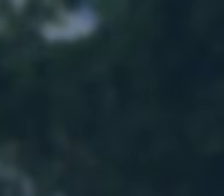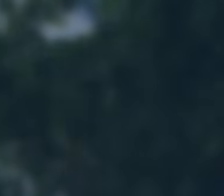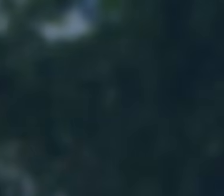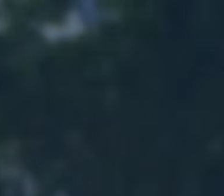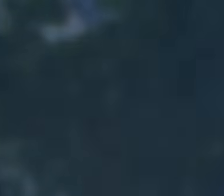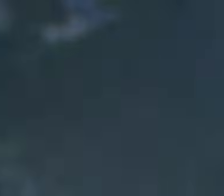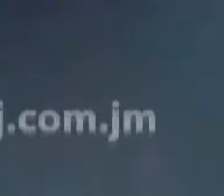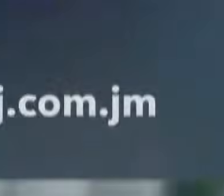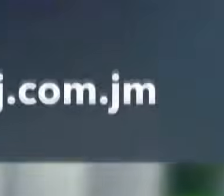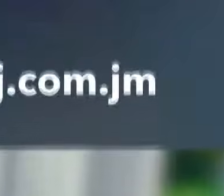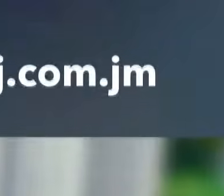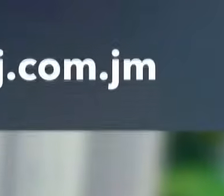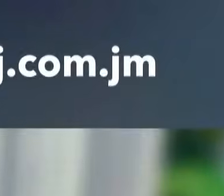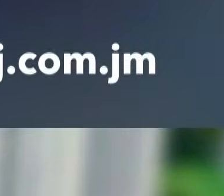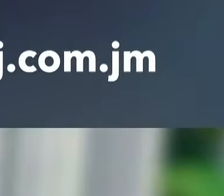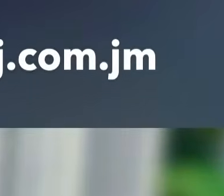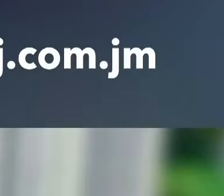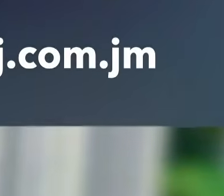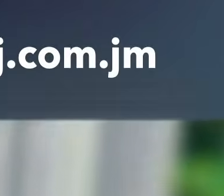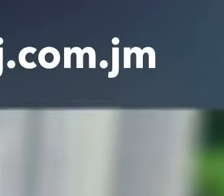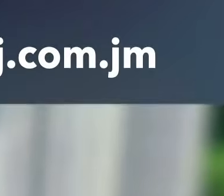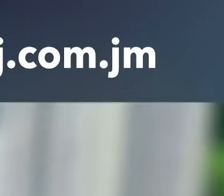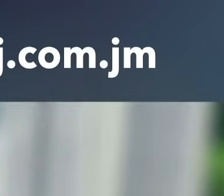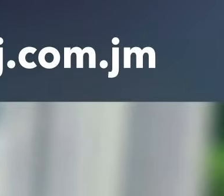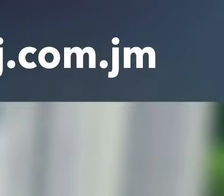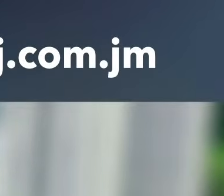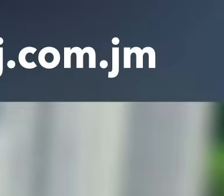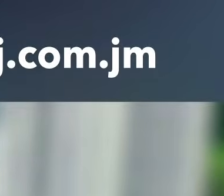888-991-8683. Or visit